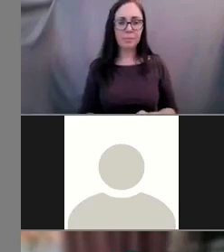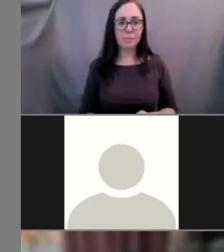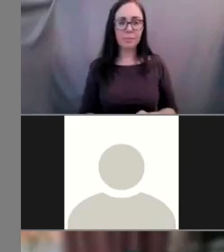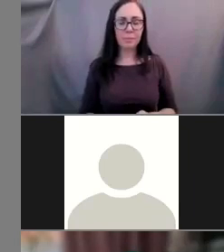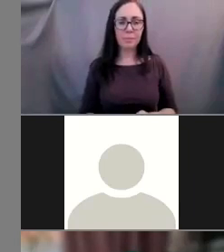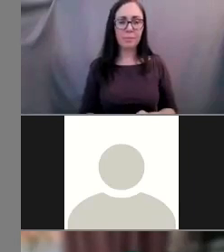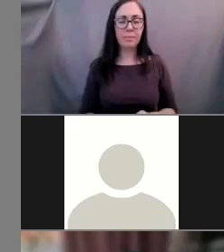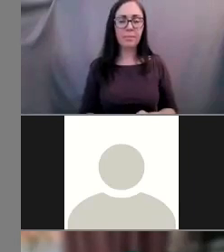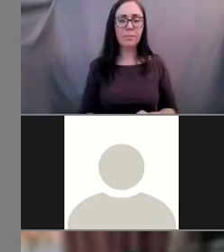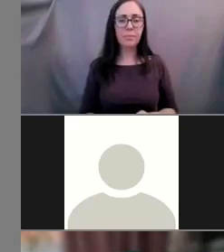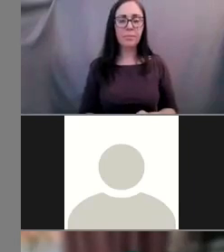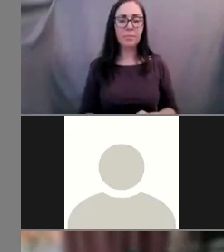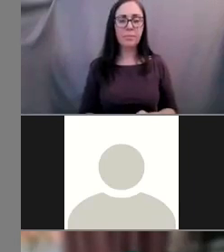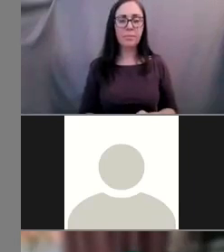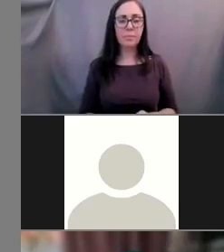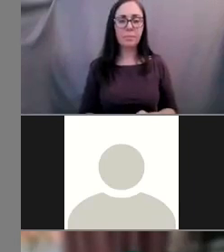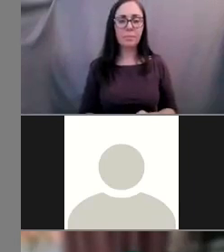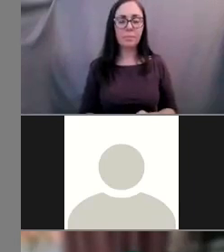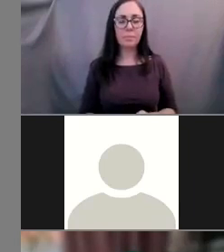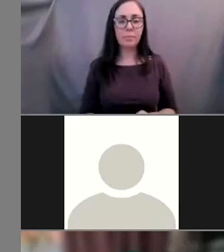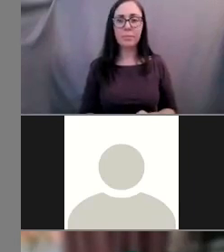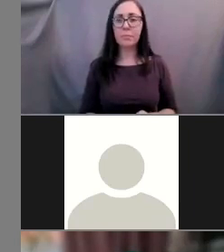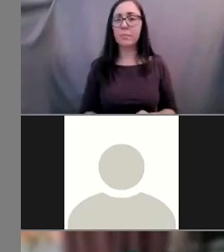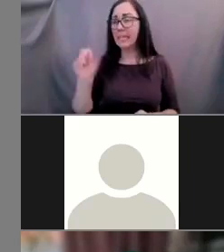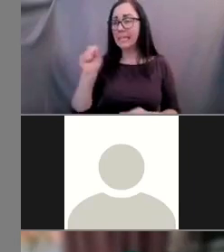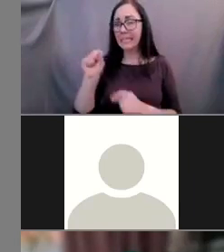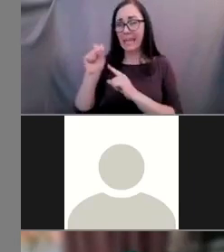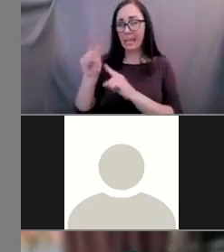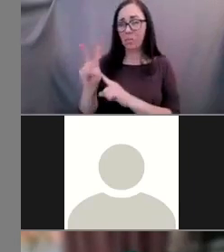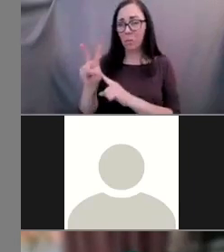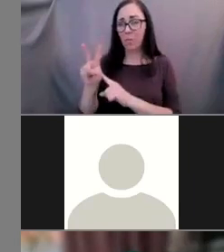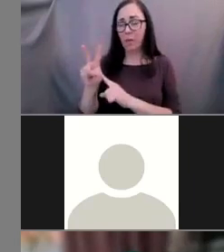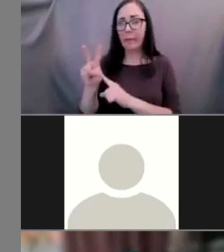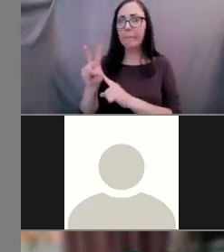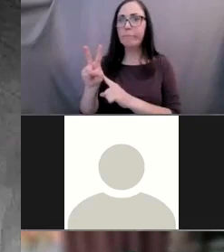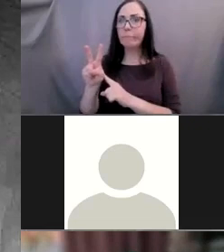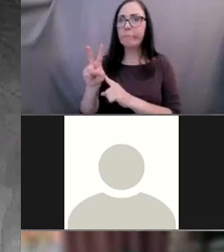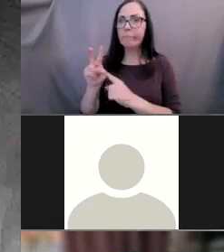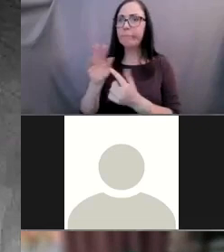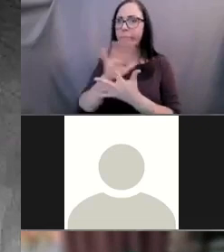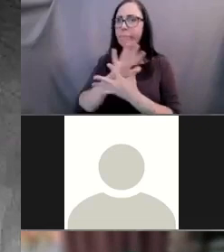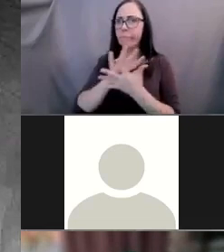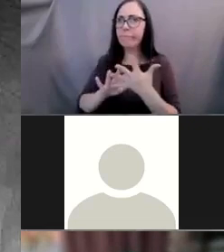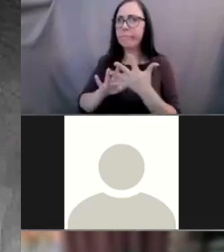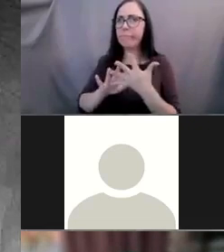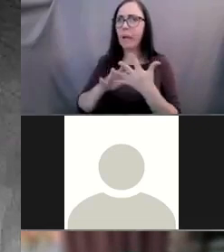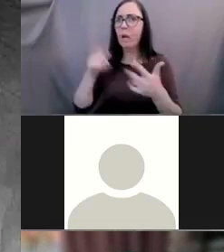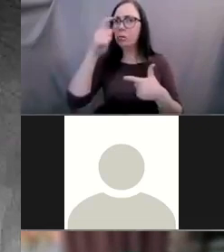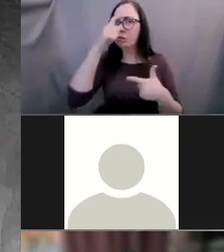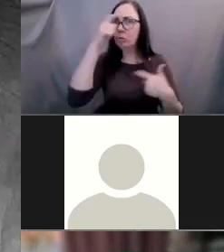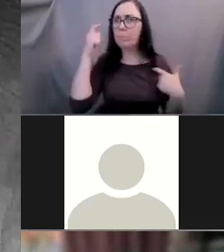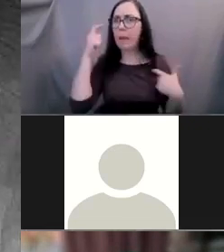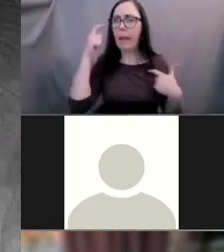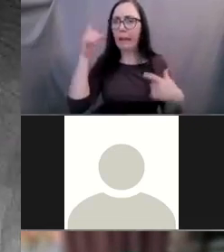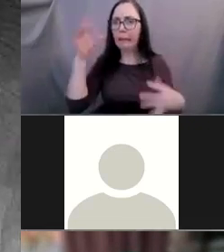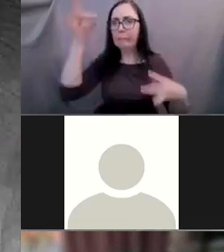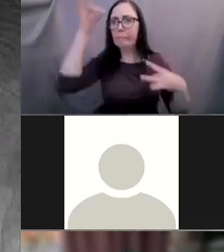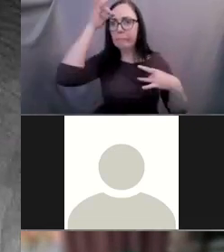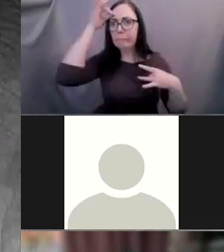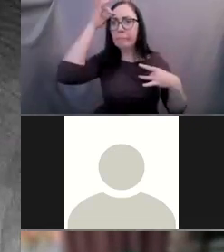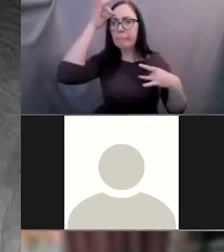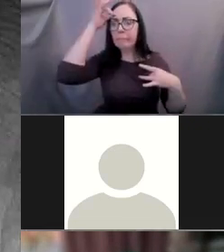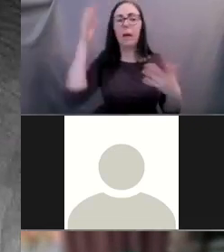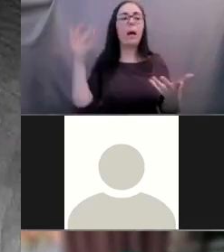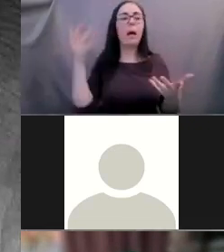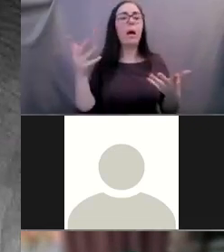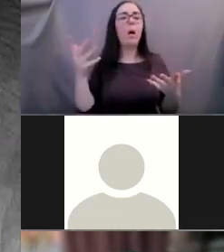So there are some traumatic impacts of sexual violence. For example, there's a physical impact. It